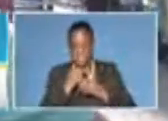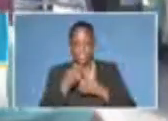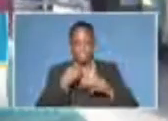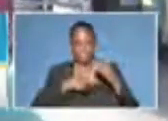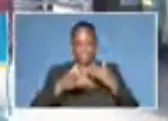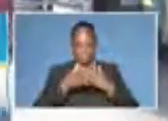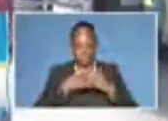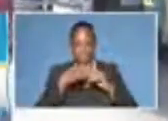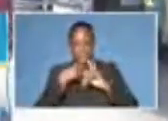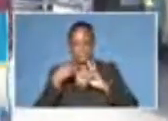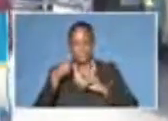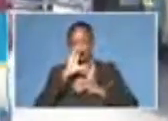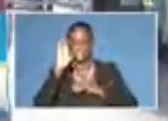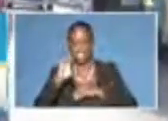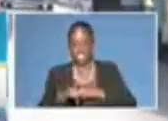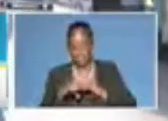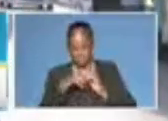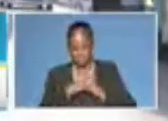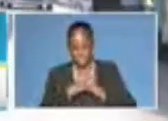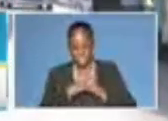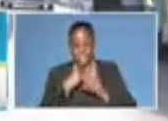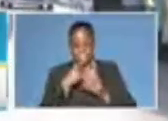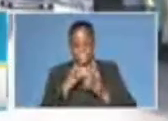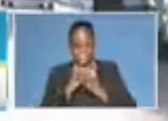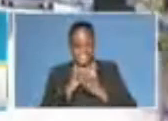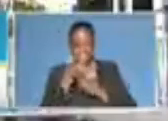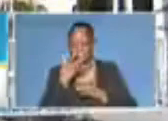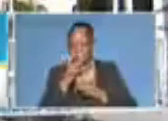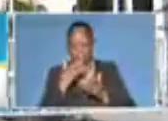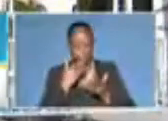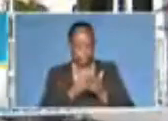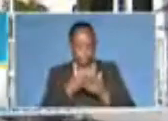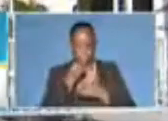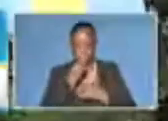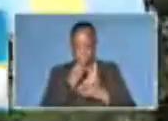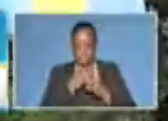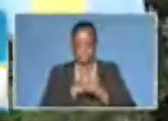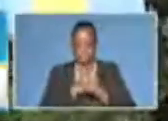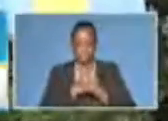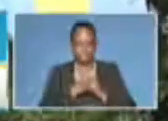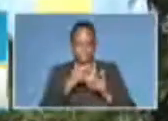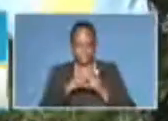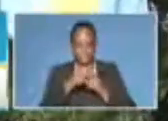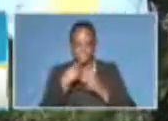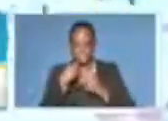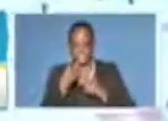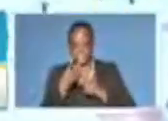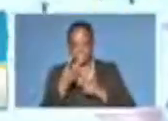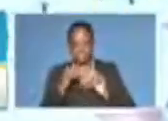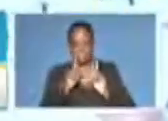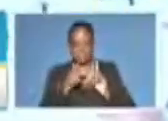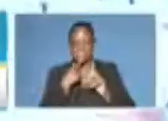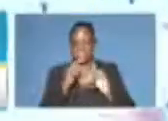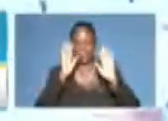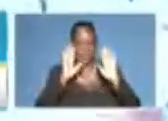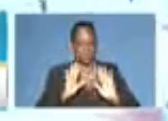of Chicago, right? The food is authentic. It tastes great. The Bahamas Goombay Festival already receiving rave reviews since its